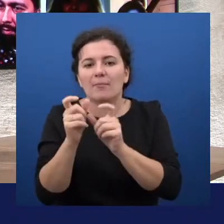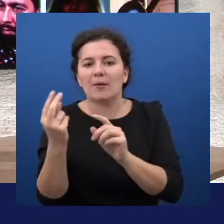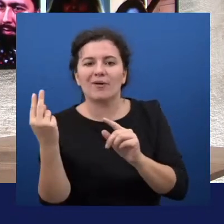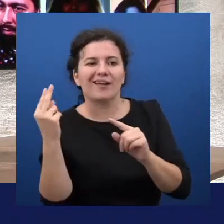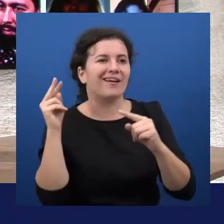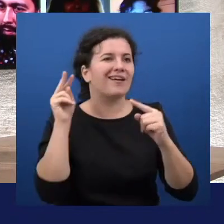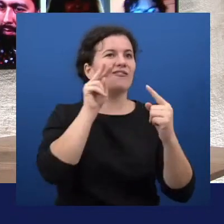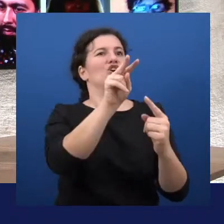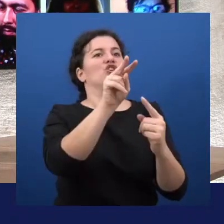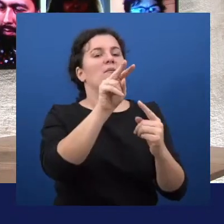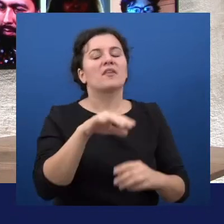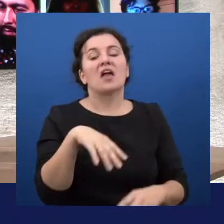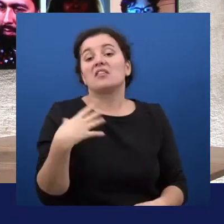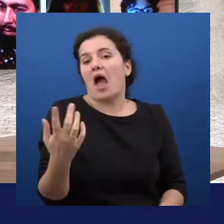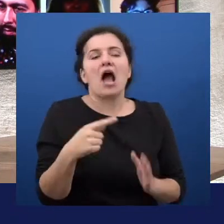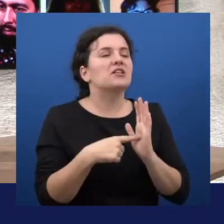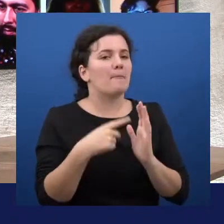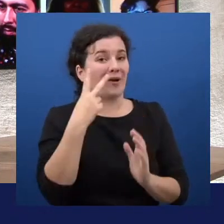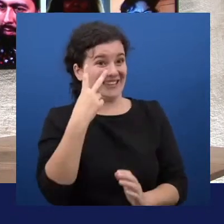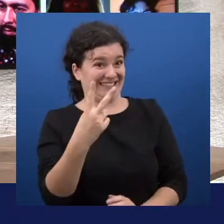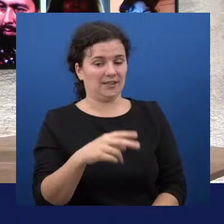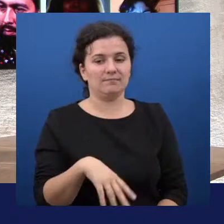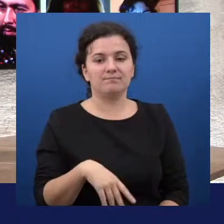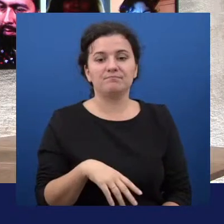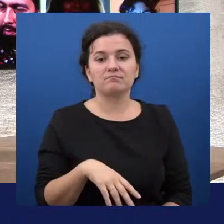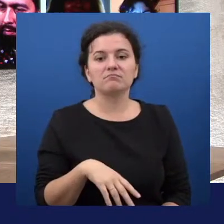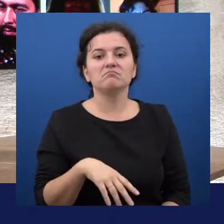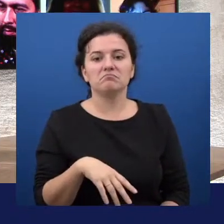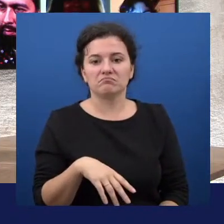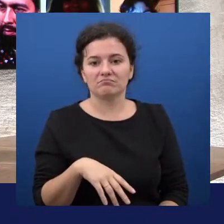day maybe a triple